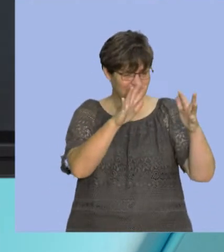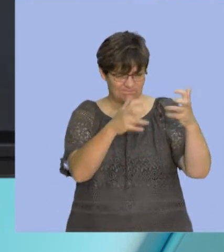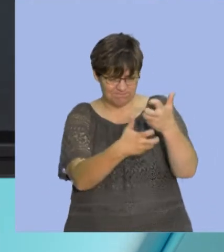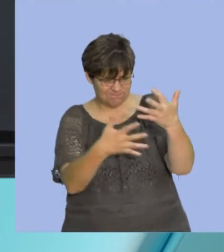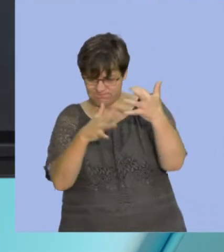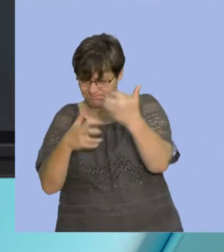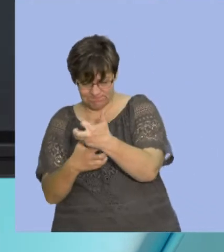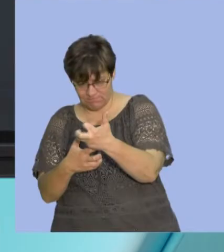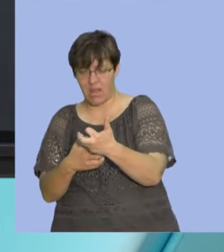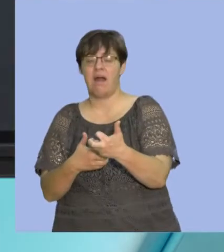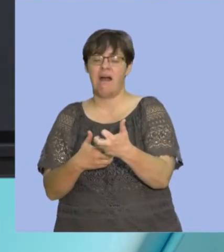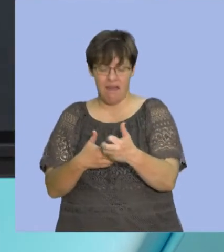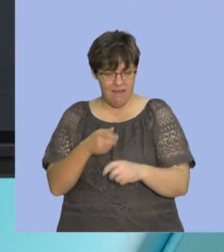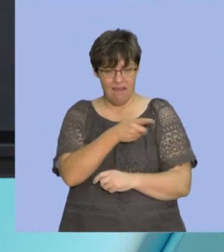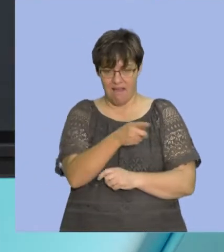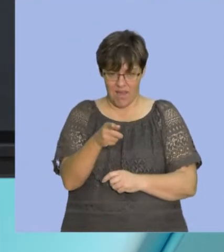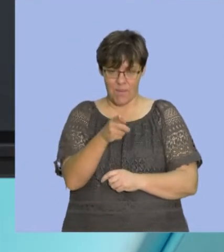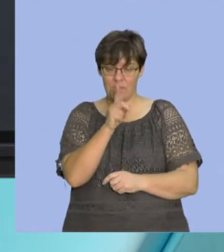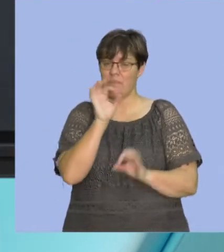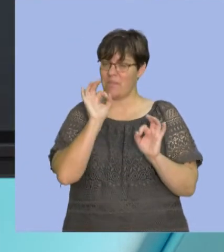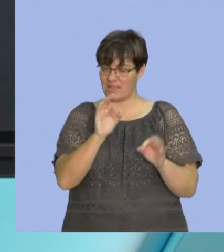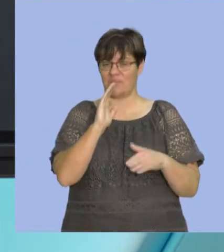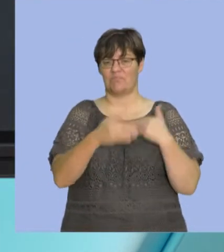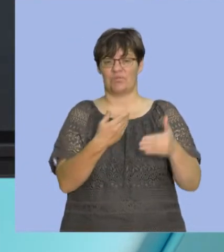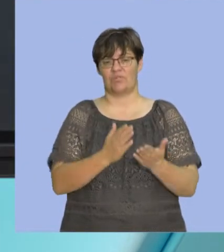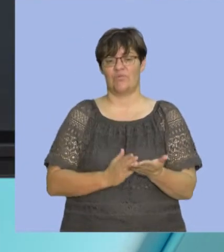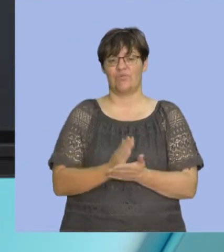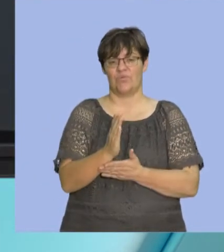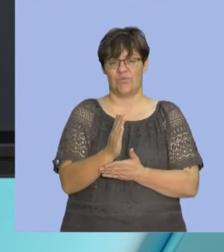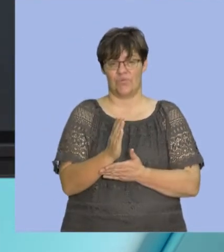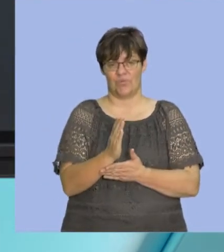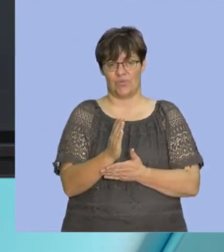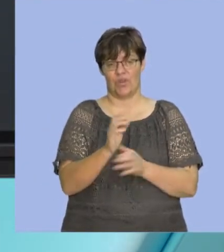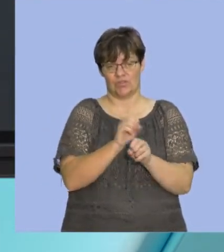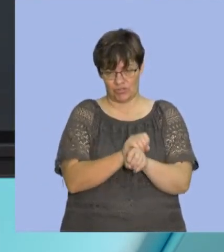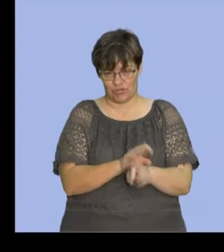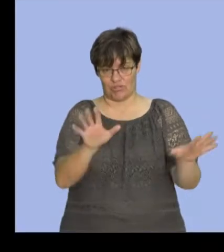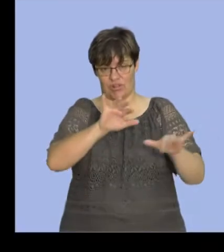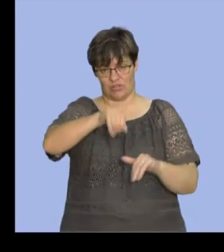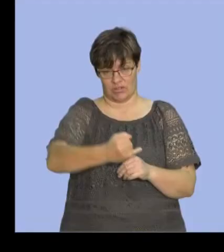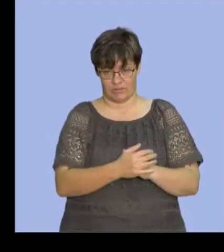those journals, then obviously it has to be processed via the general journal.